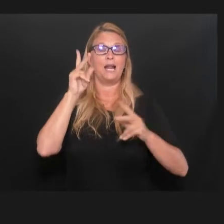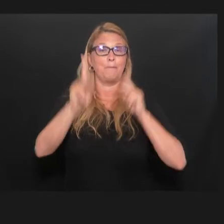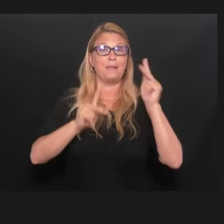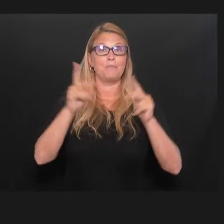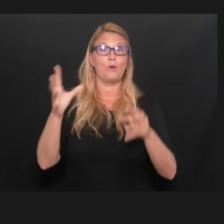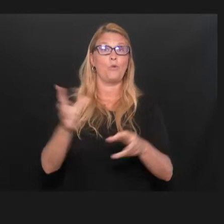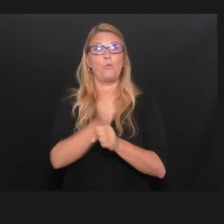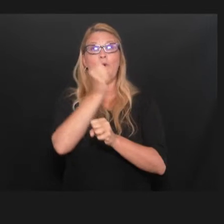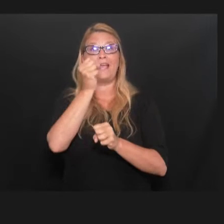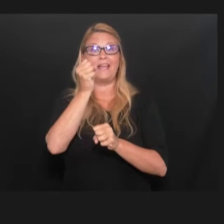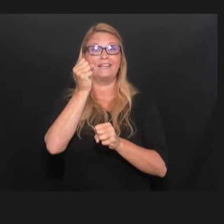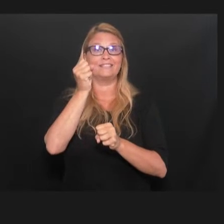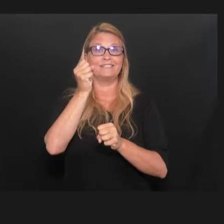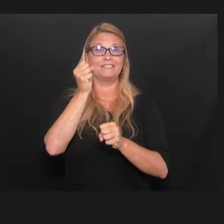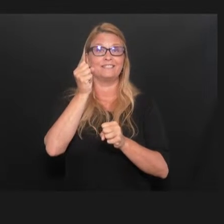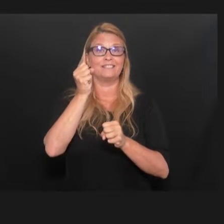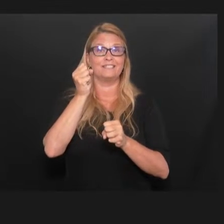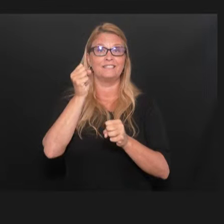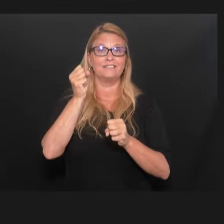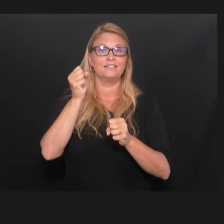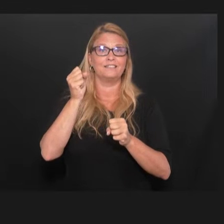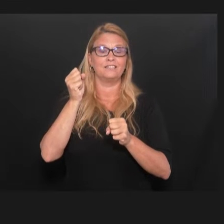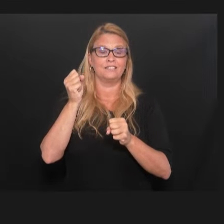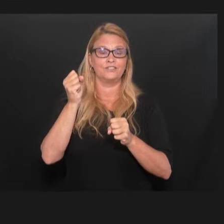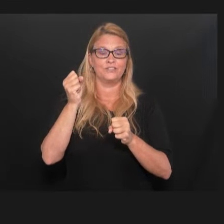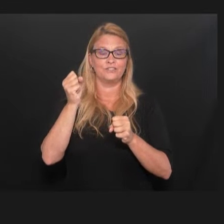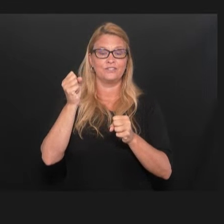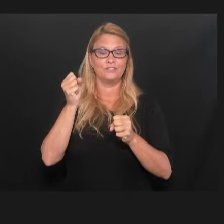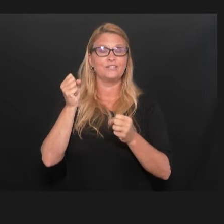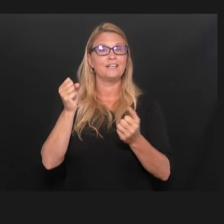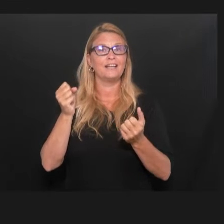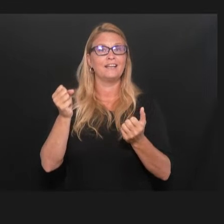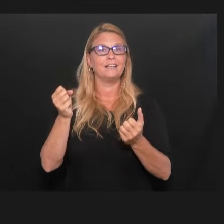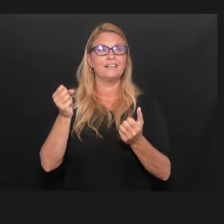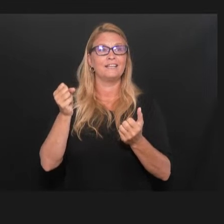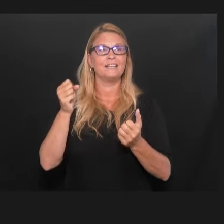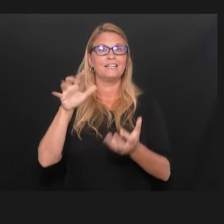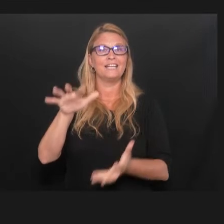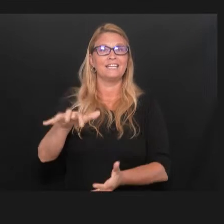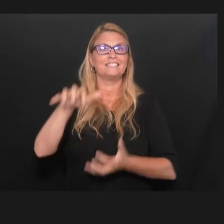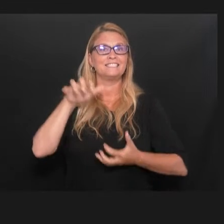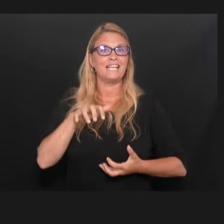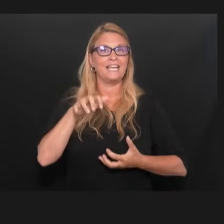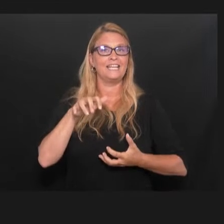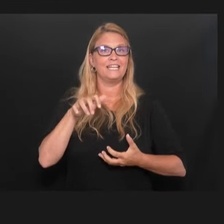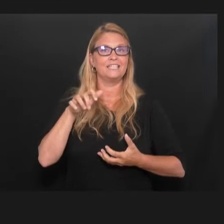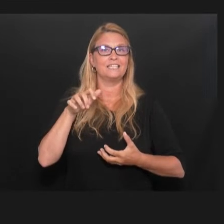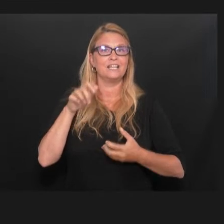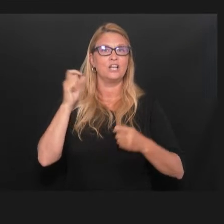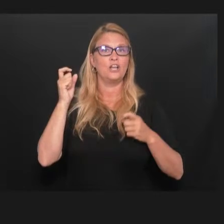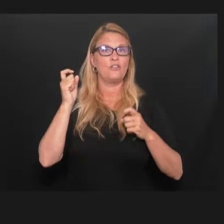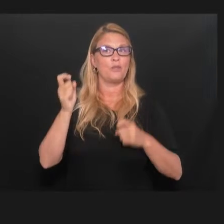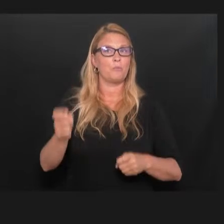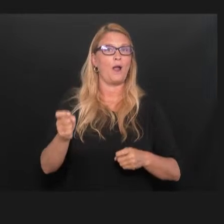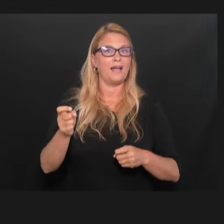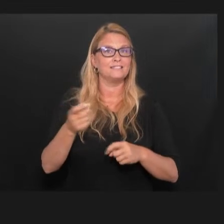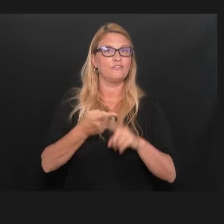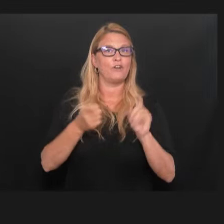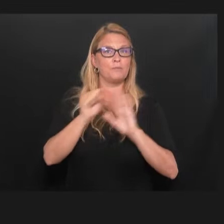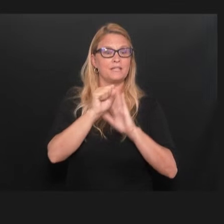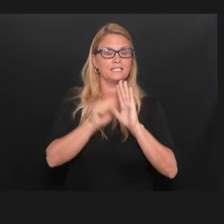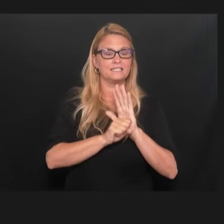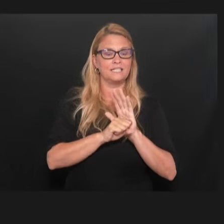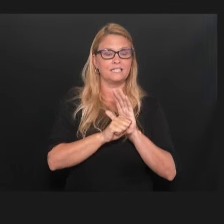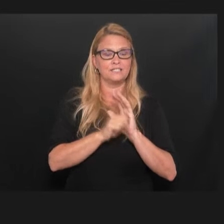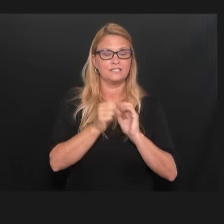winners, a lot of happy people taking the prizes that the state has awarded. I look at the numbers today for 12 plus